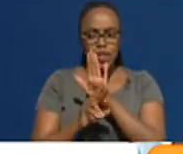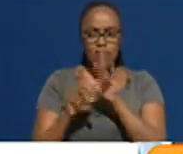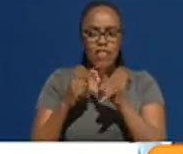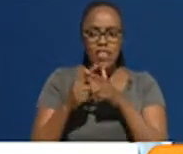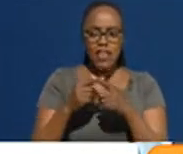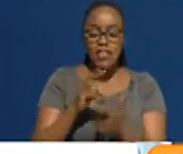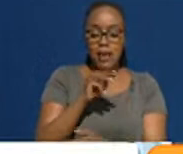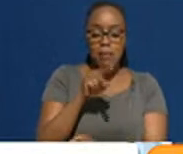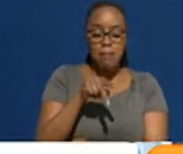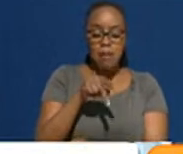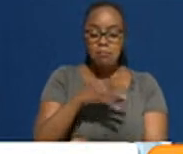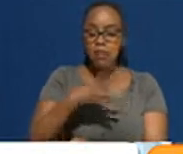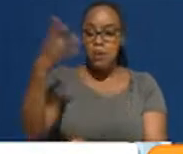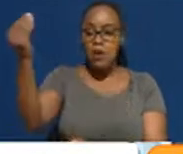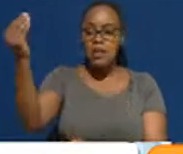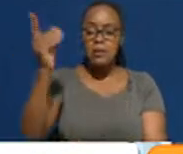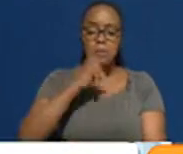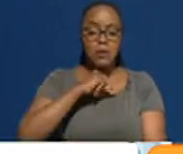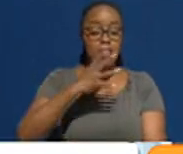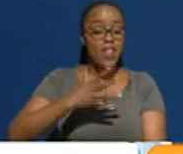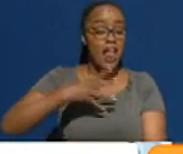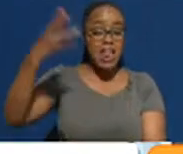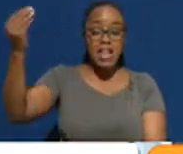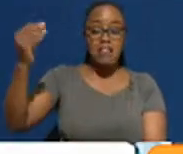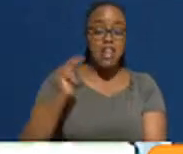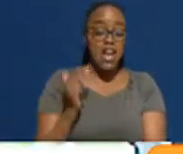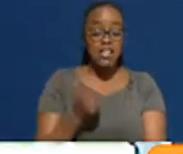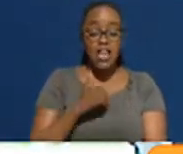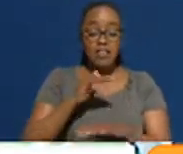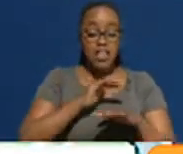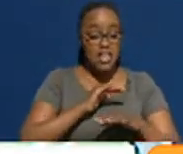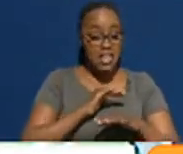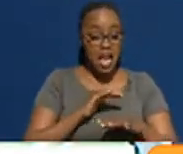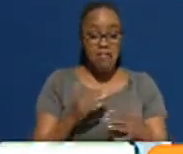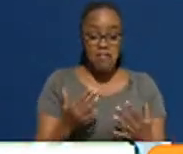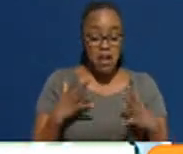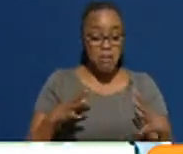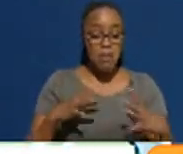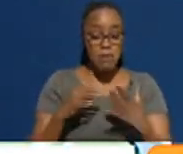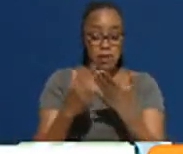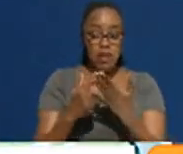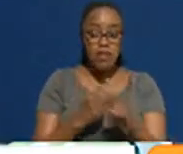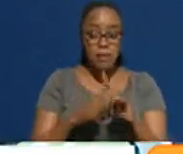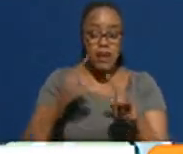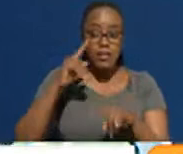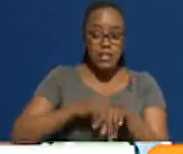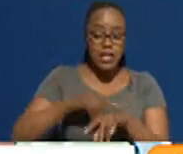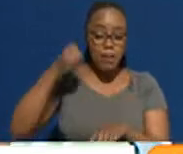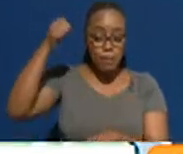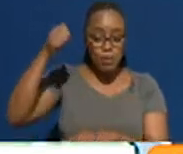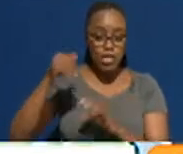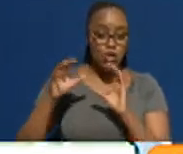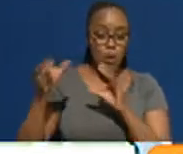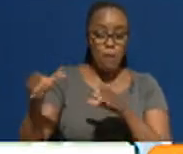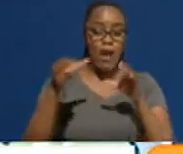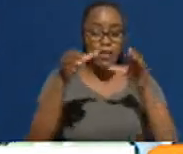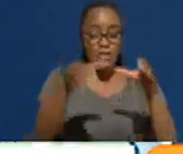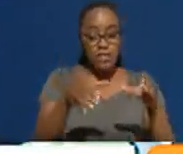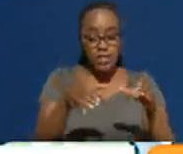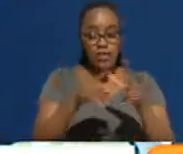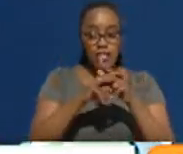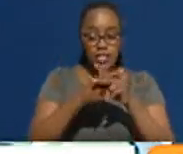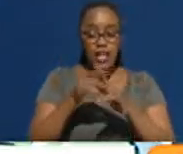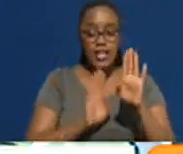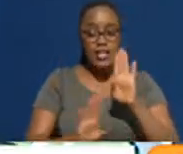legislators just walked out. Mm. They left chamber. We didn't have quorum in both houses. But when political parties finally